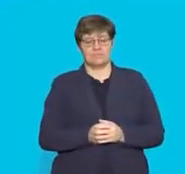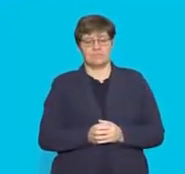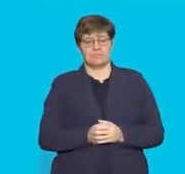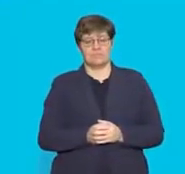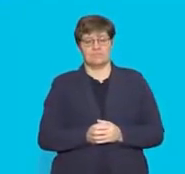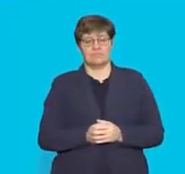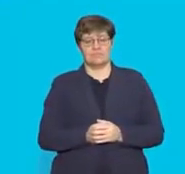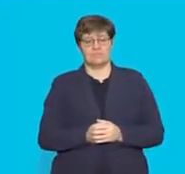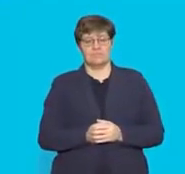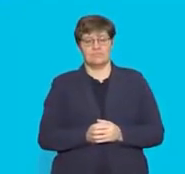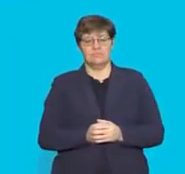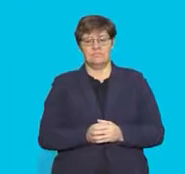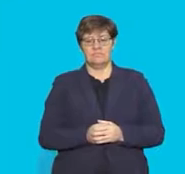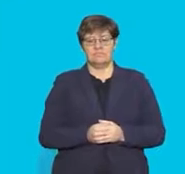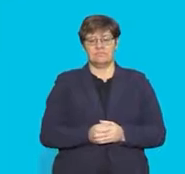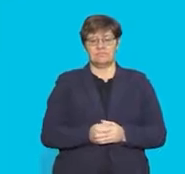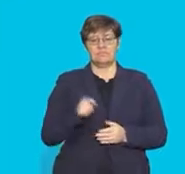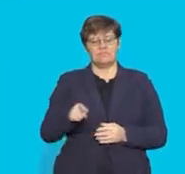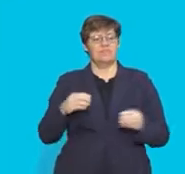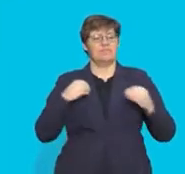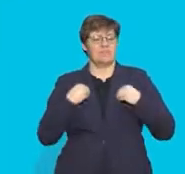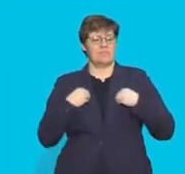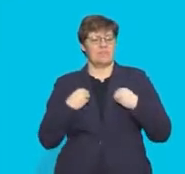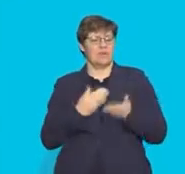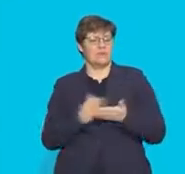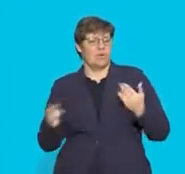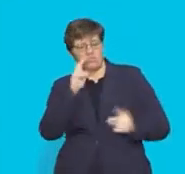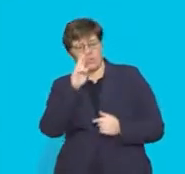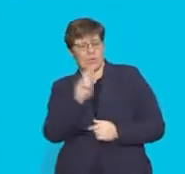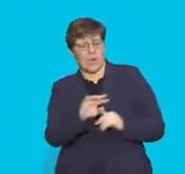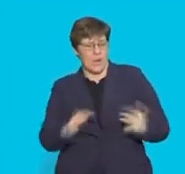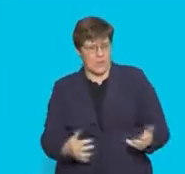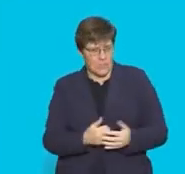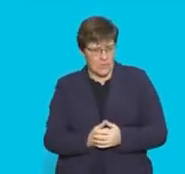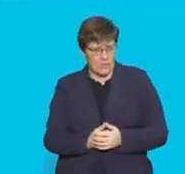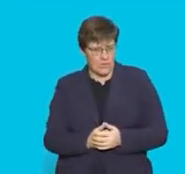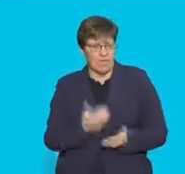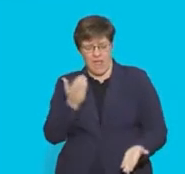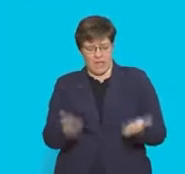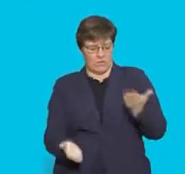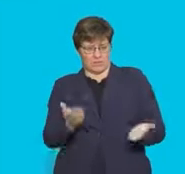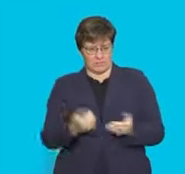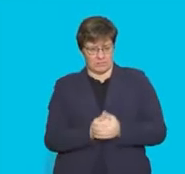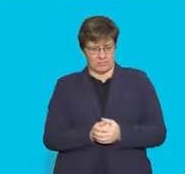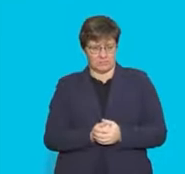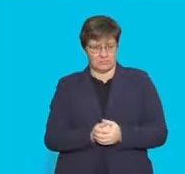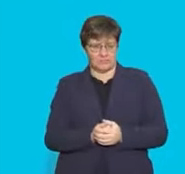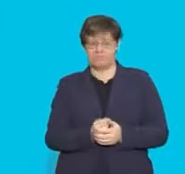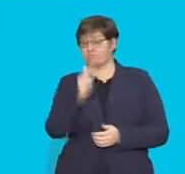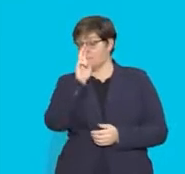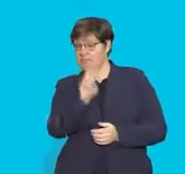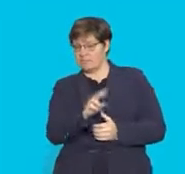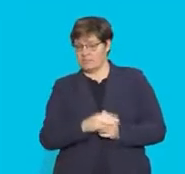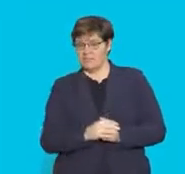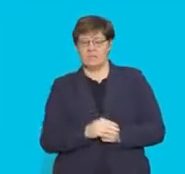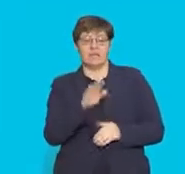how will we look at the asset disposal in terms of the accounting equation? Here we go. Watch. Step